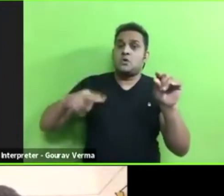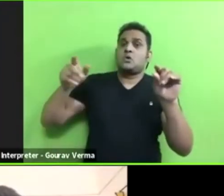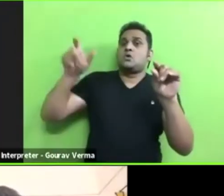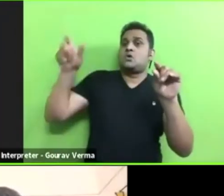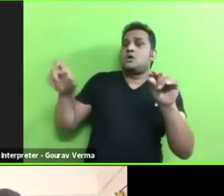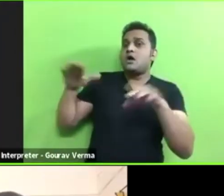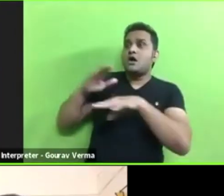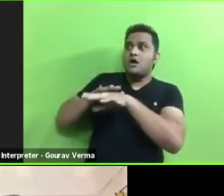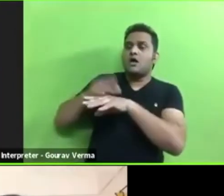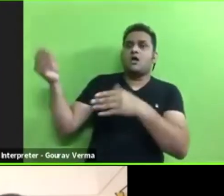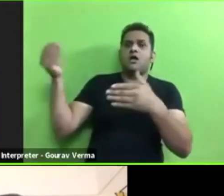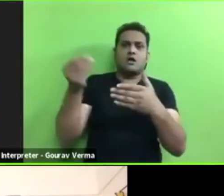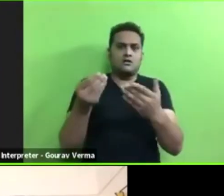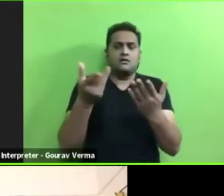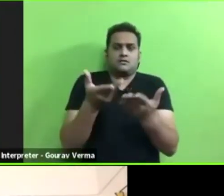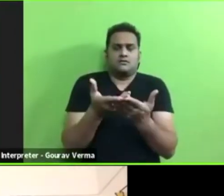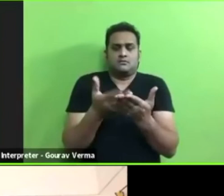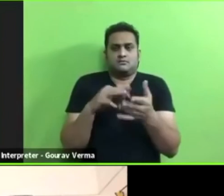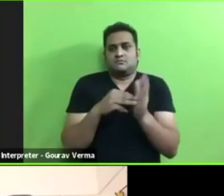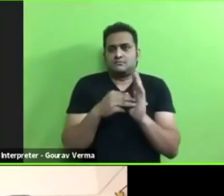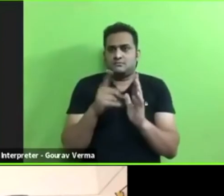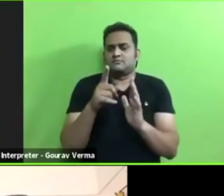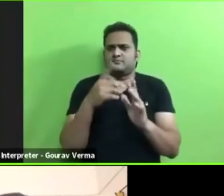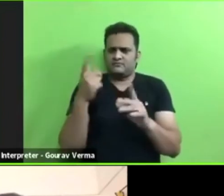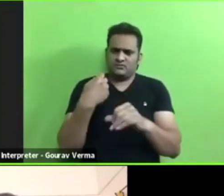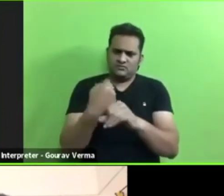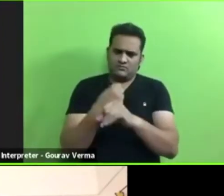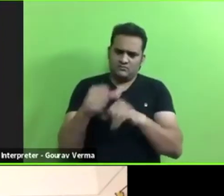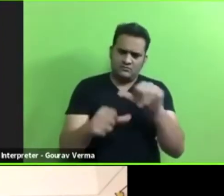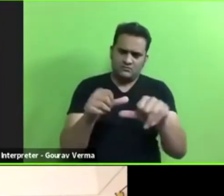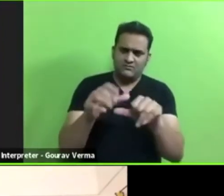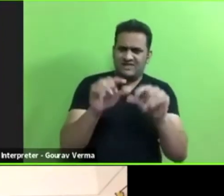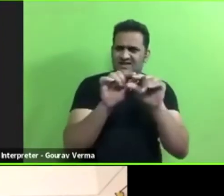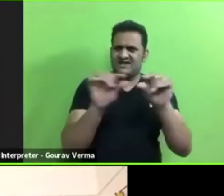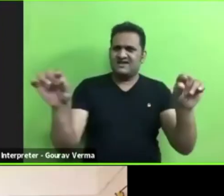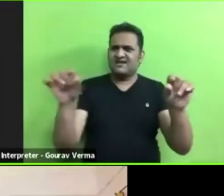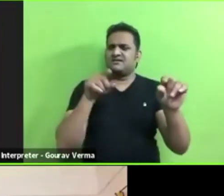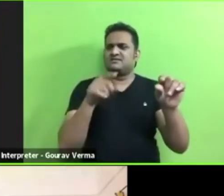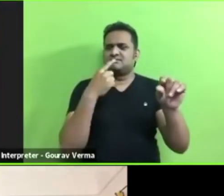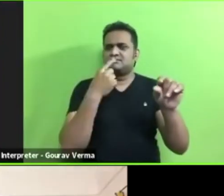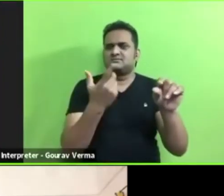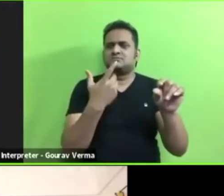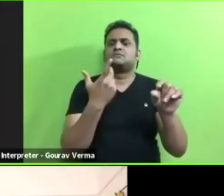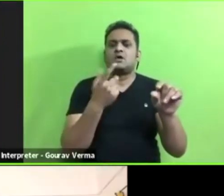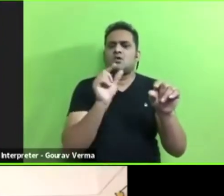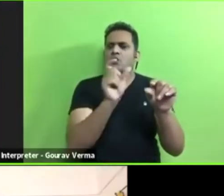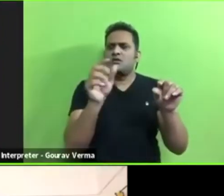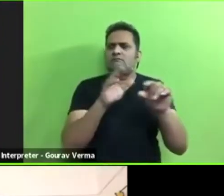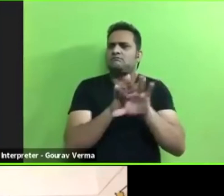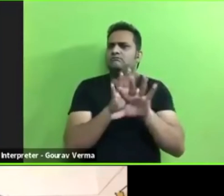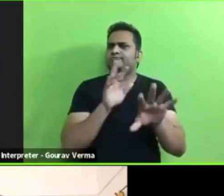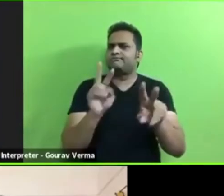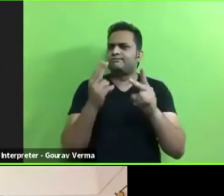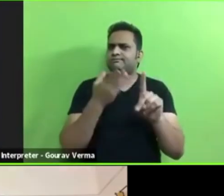experience. Because it fundamentally functions on notions of abstract words which are